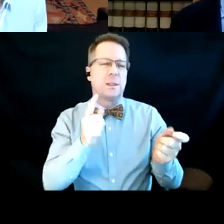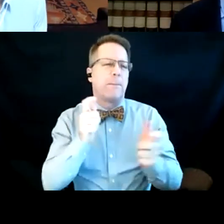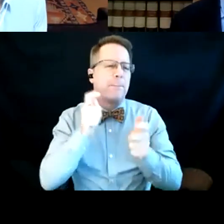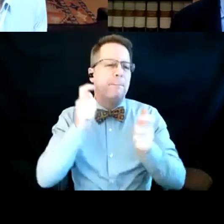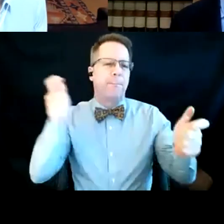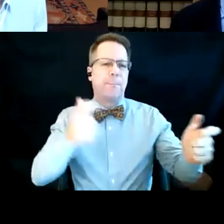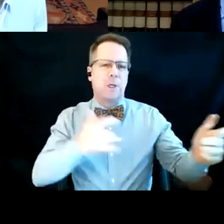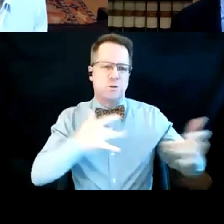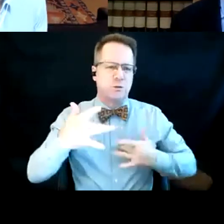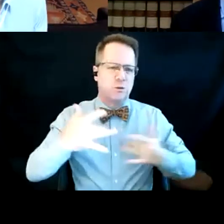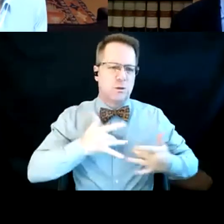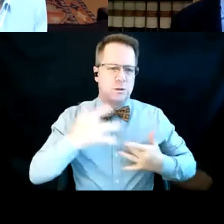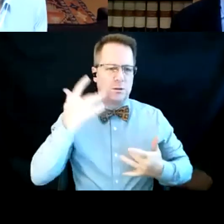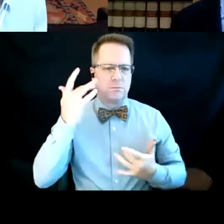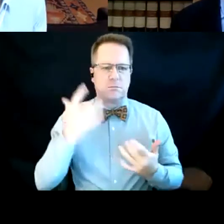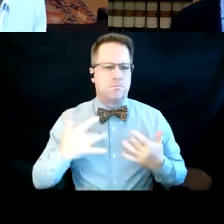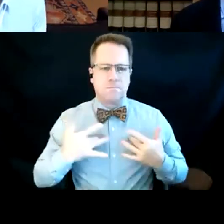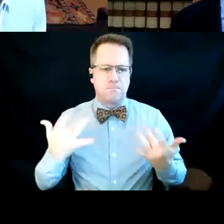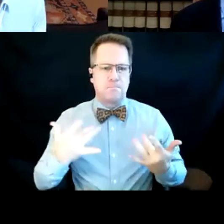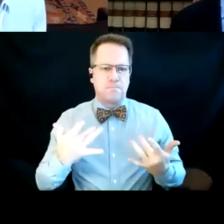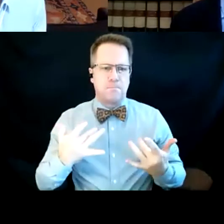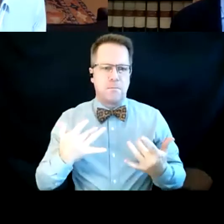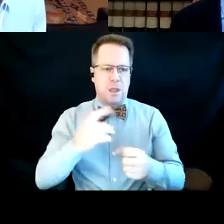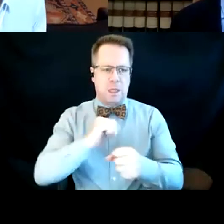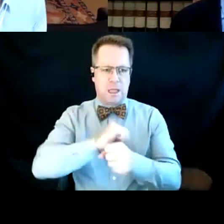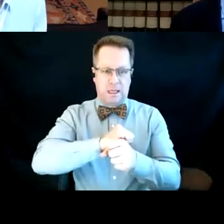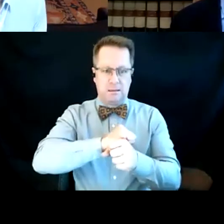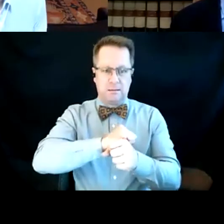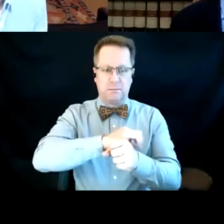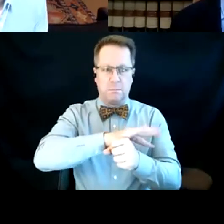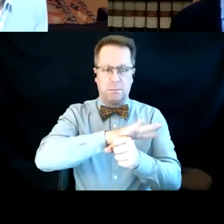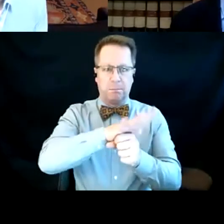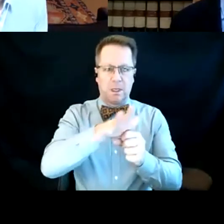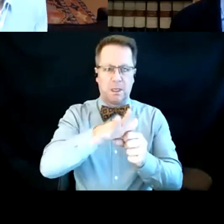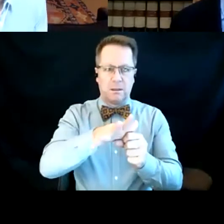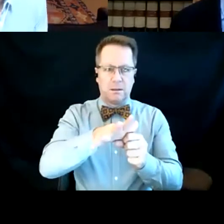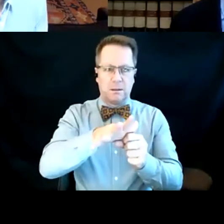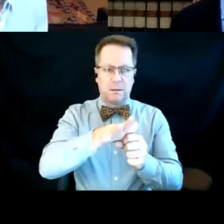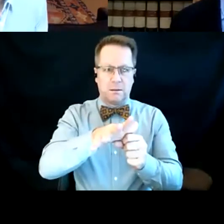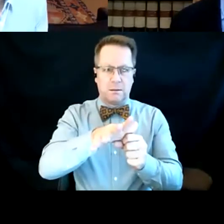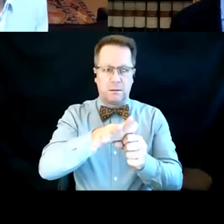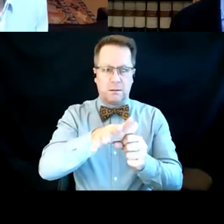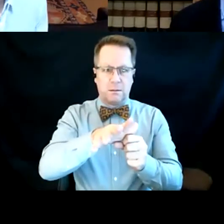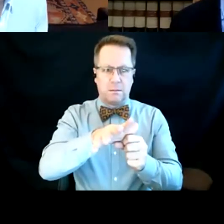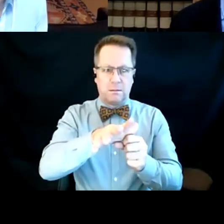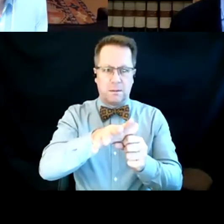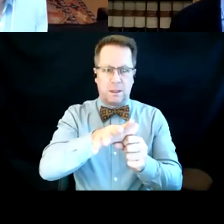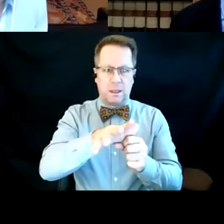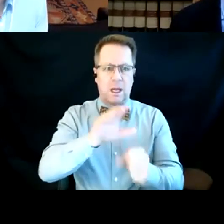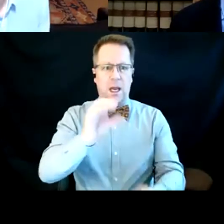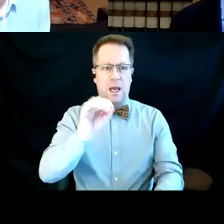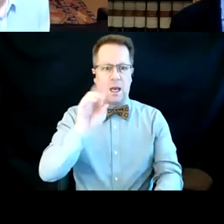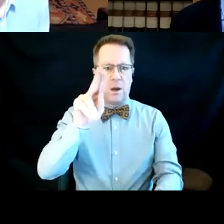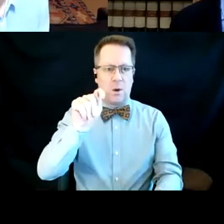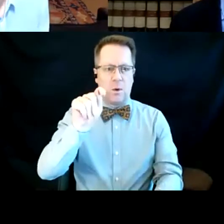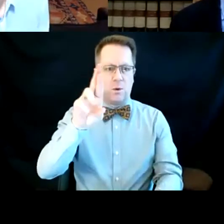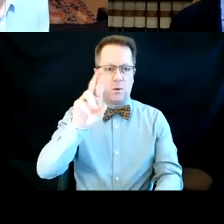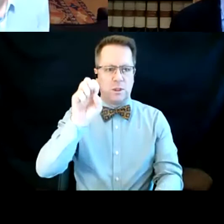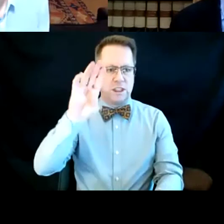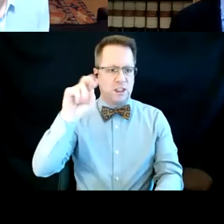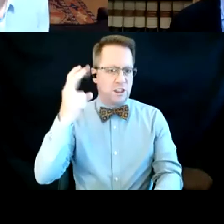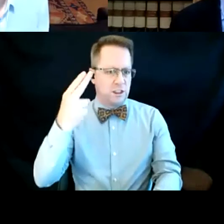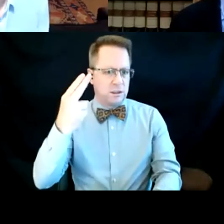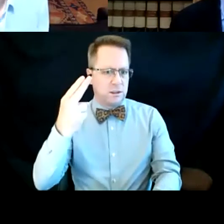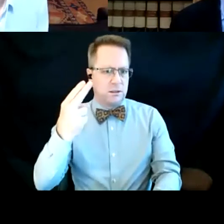the pandemic disrupted census outreach. The administration cut outreach short by a few weeks. And I